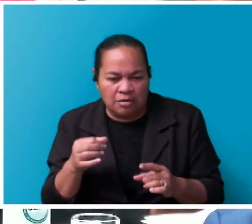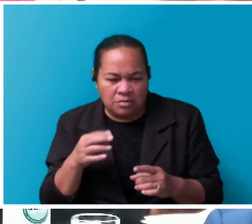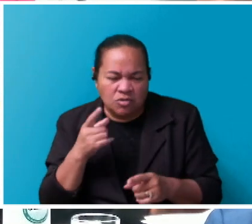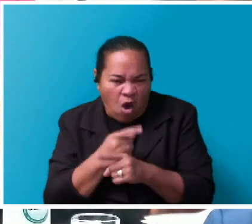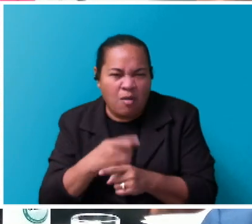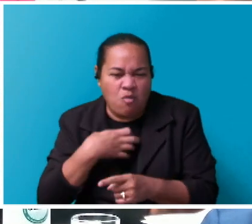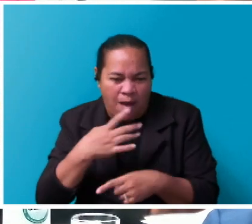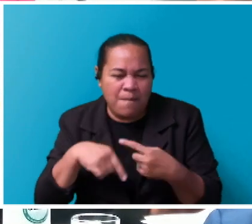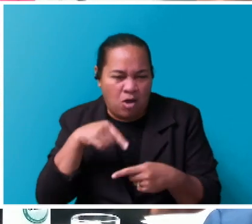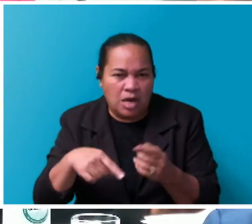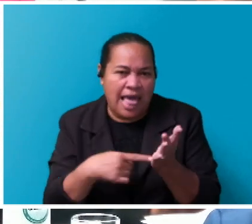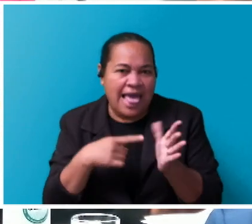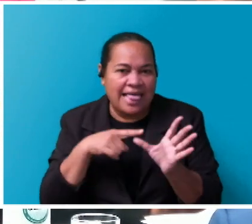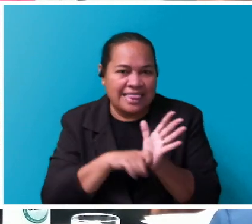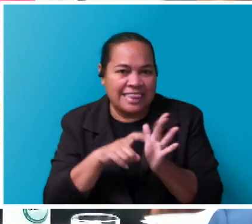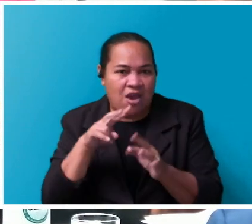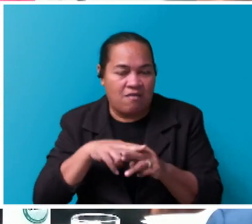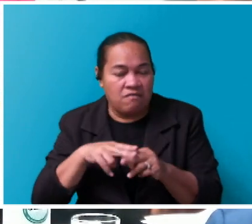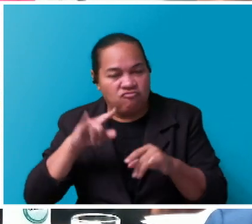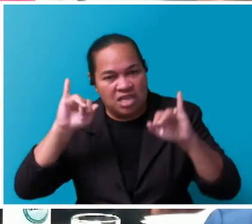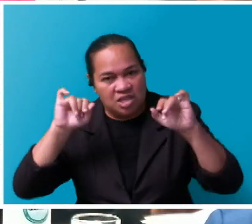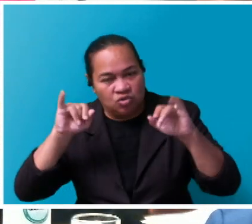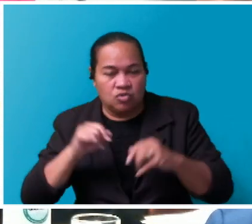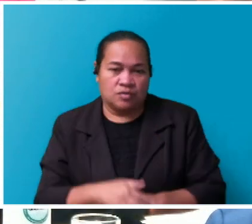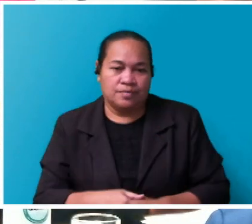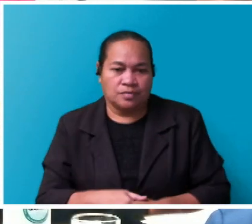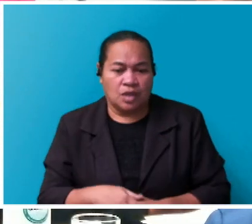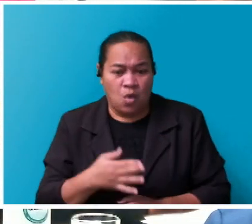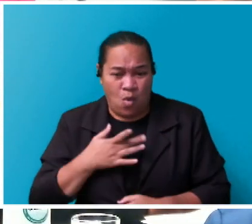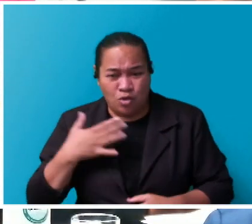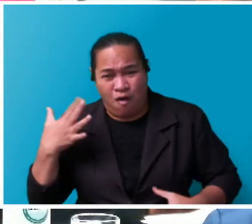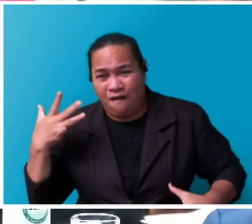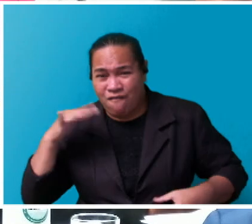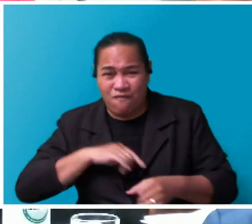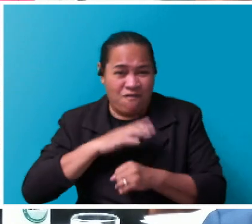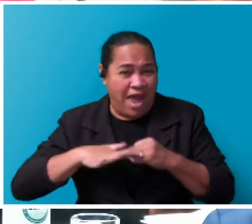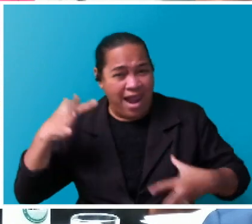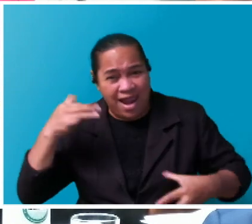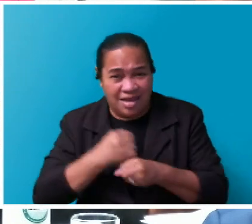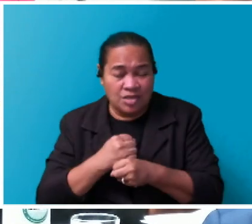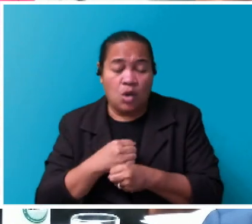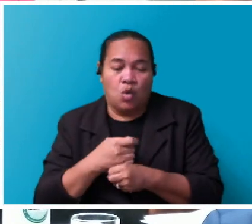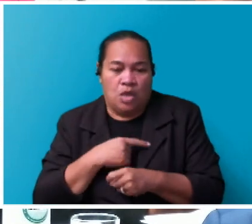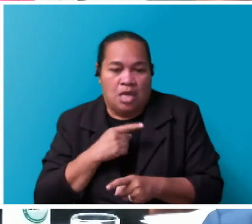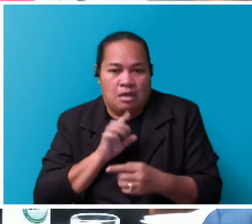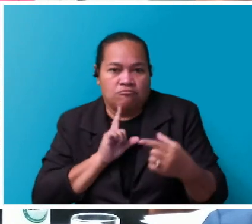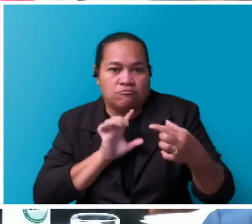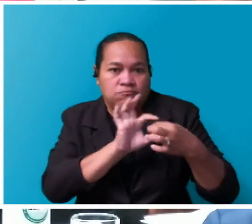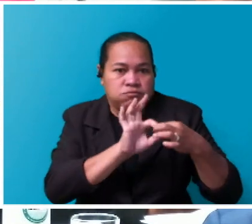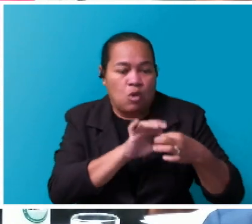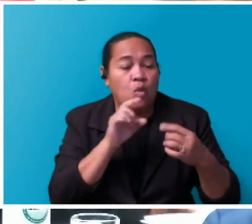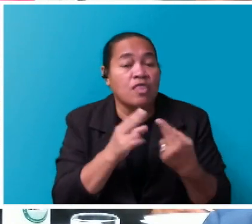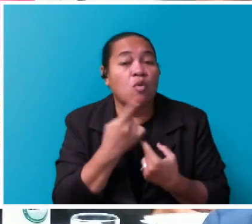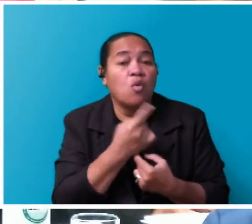discussions. Honorable Speaker, in order to finalize discussions, we are working closely as well with the